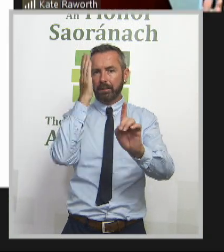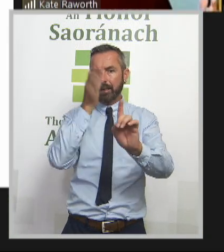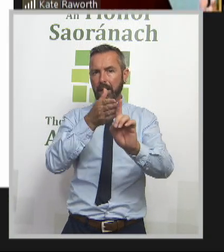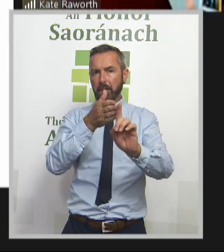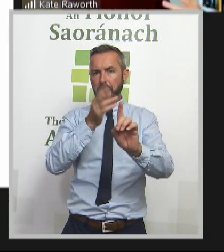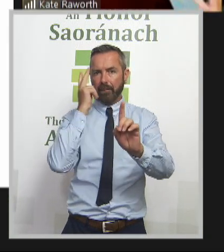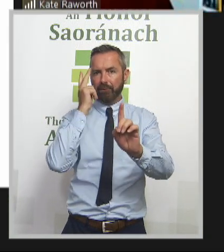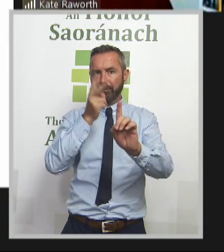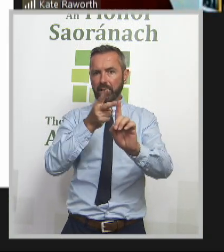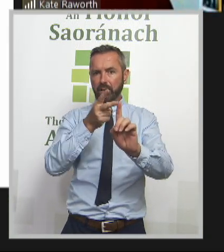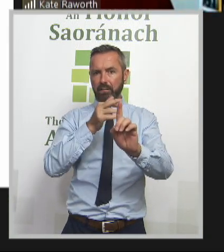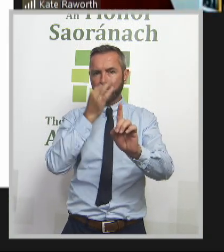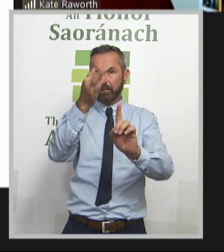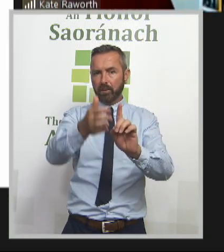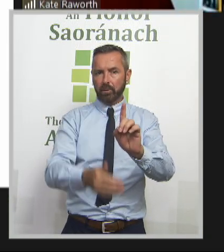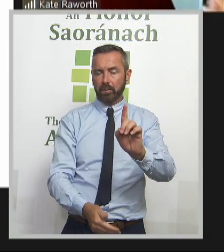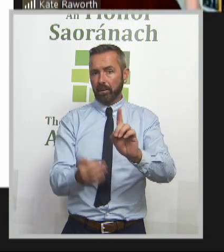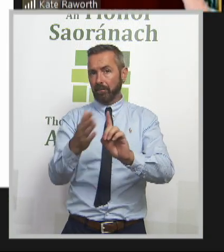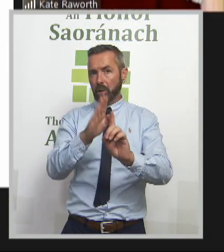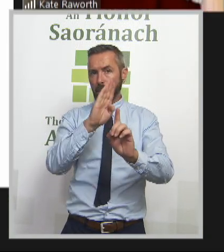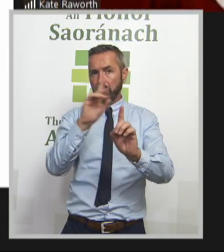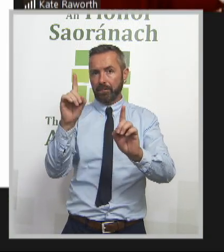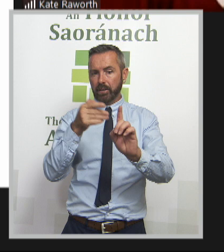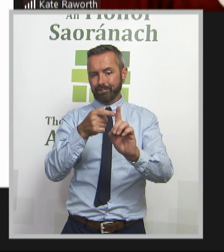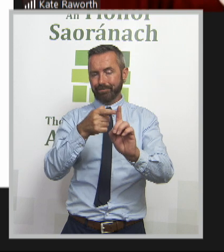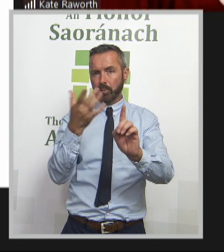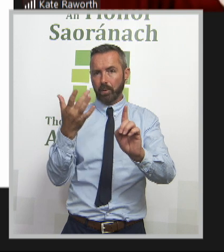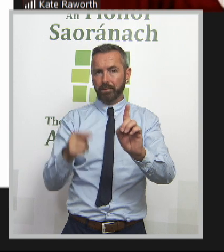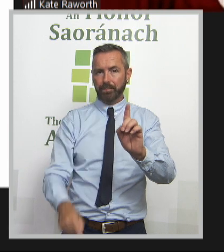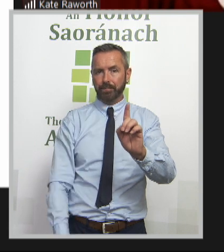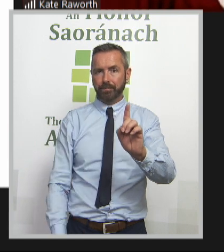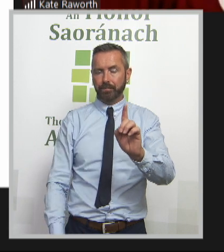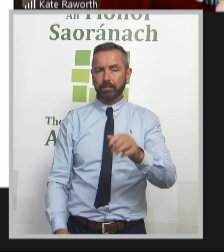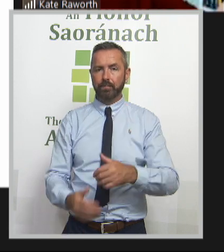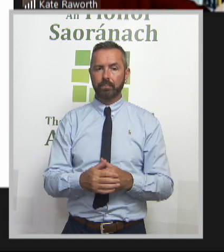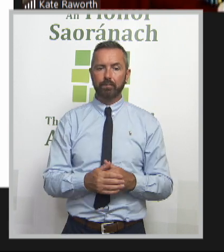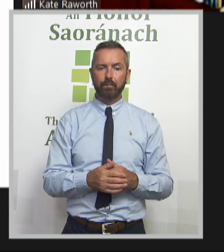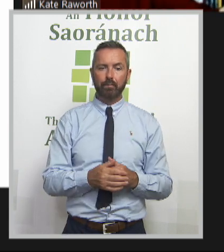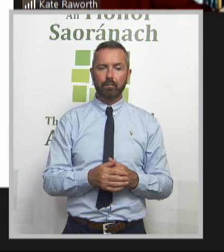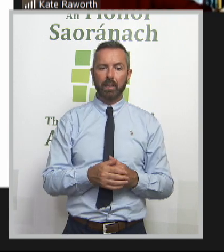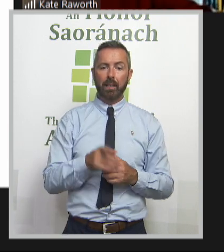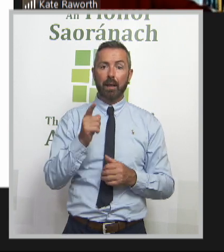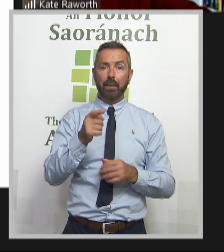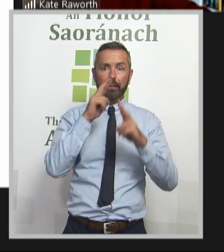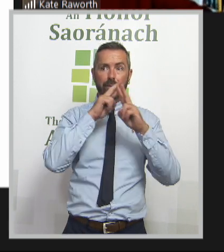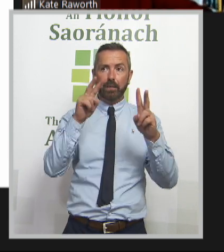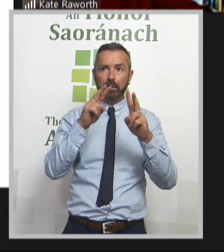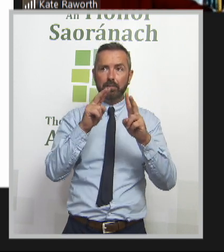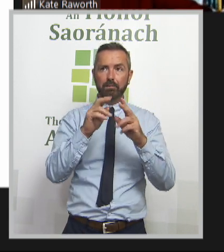future in terms of biodiversity? That long vision of being good ancestors, is that vision ambitious